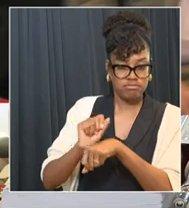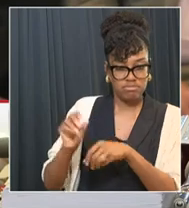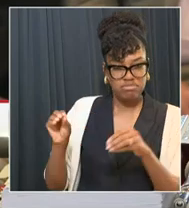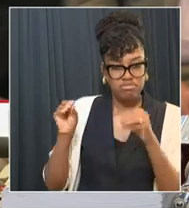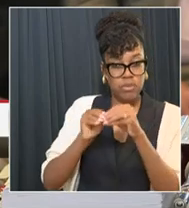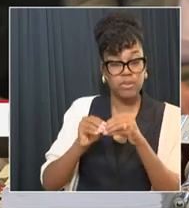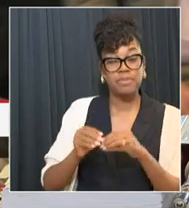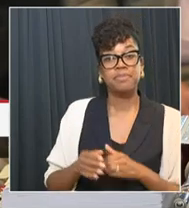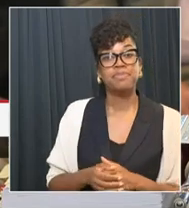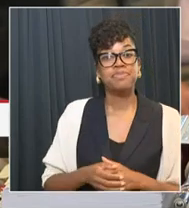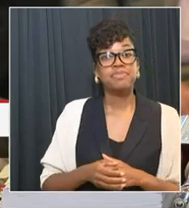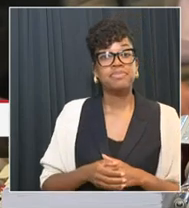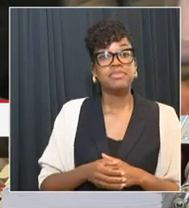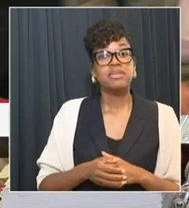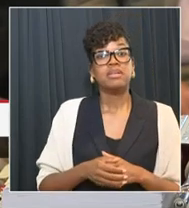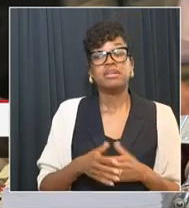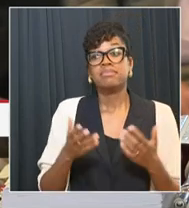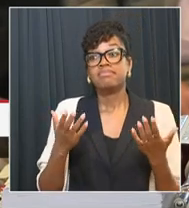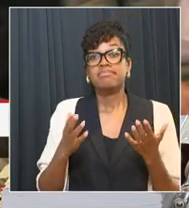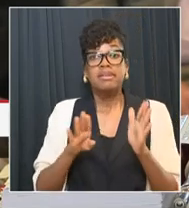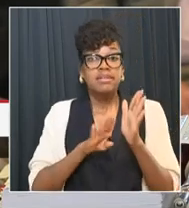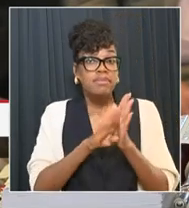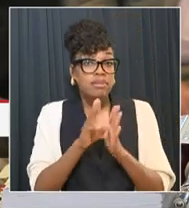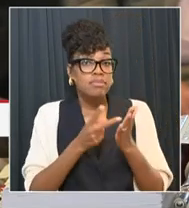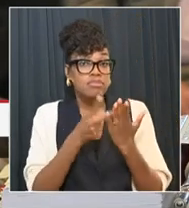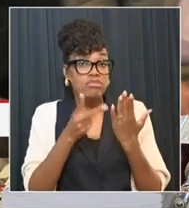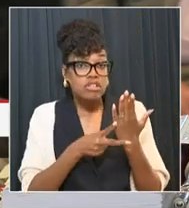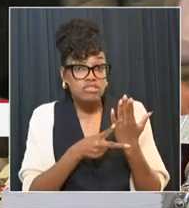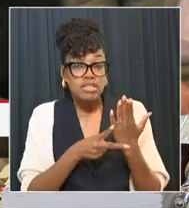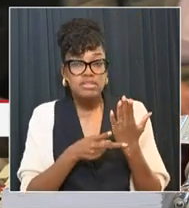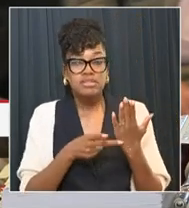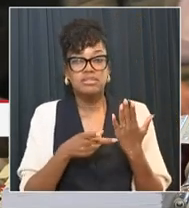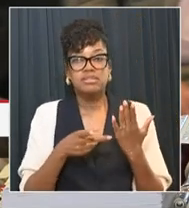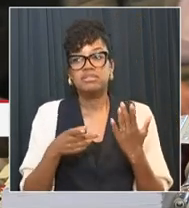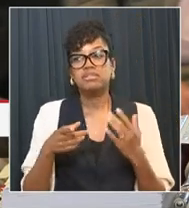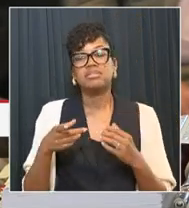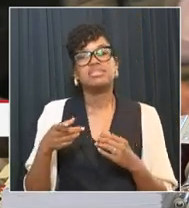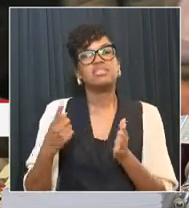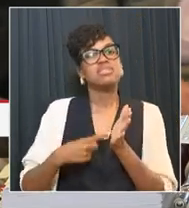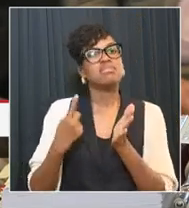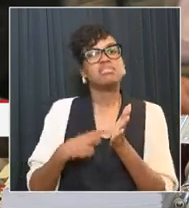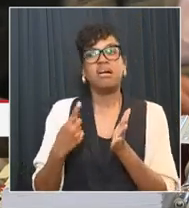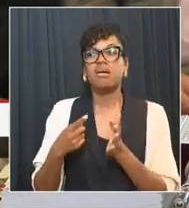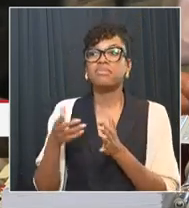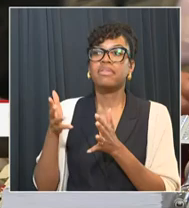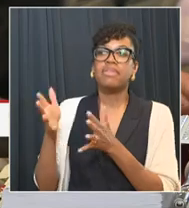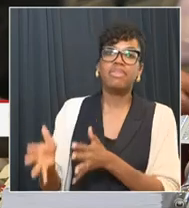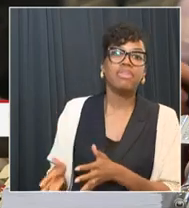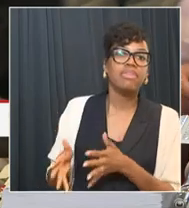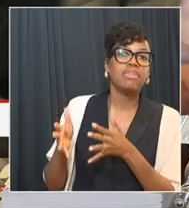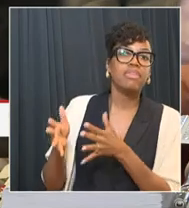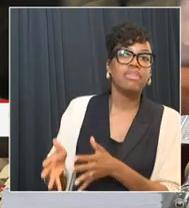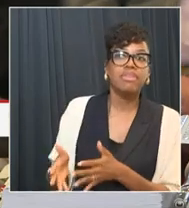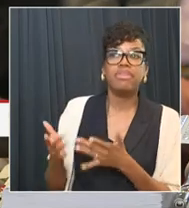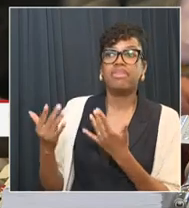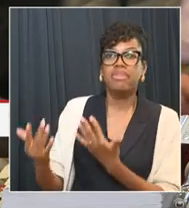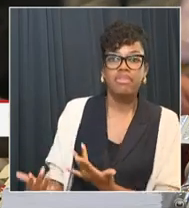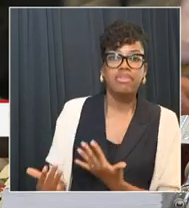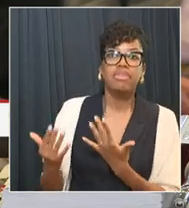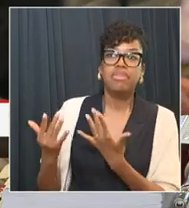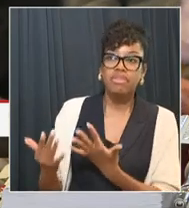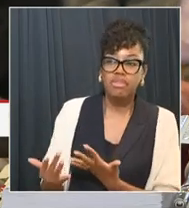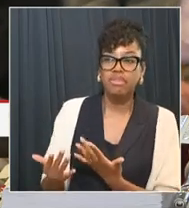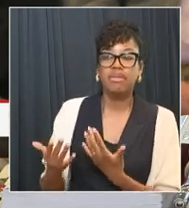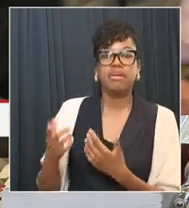to get development projects started sooner and not mired in kind of regulatory or legal morass,